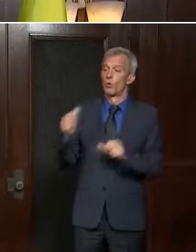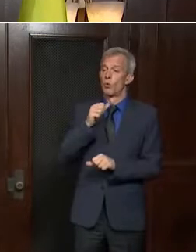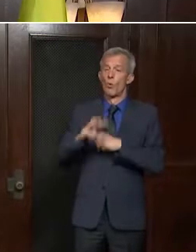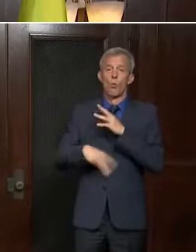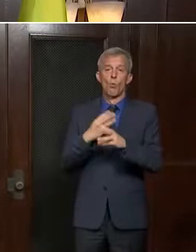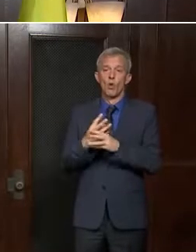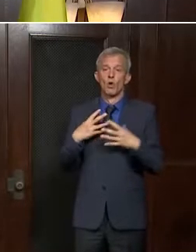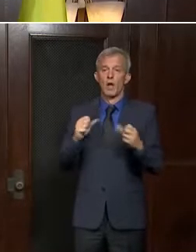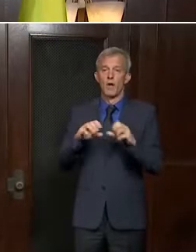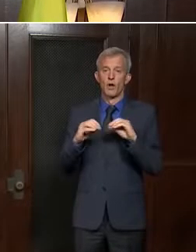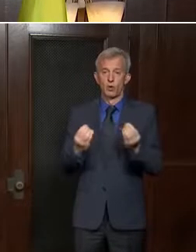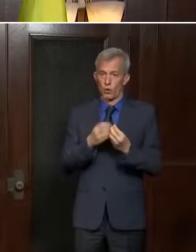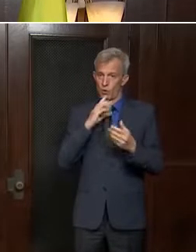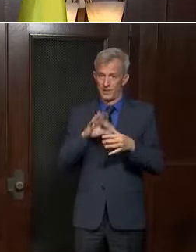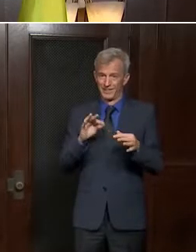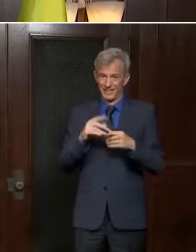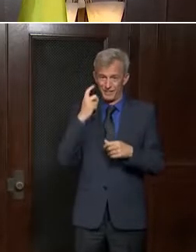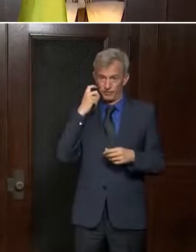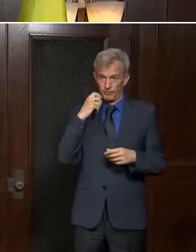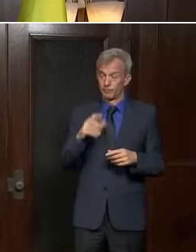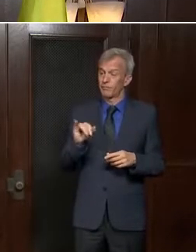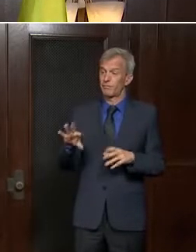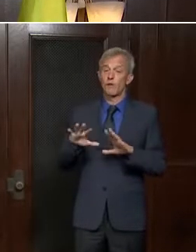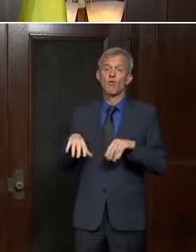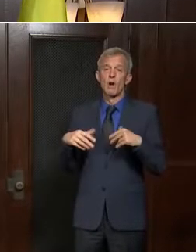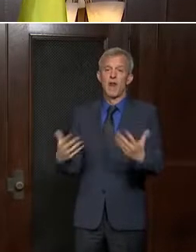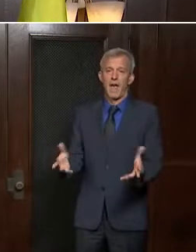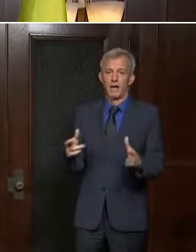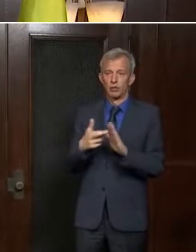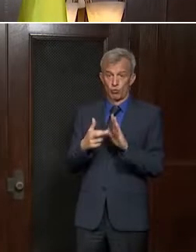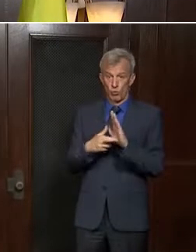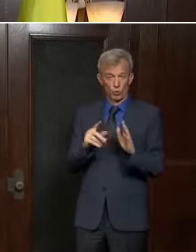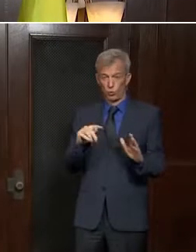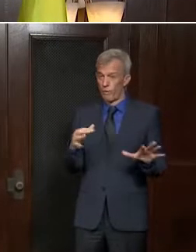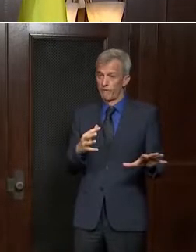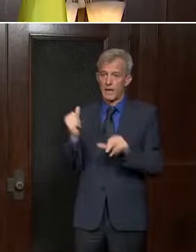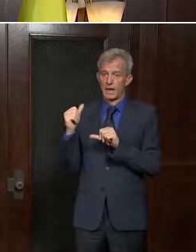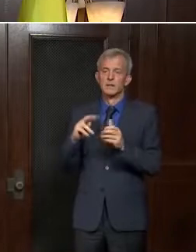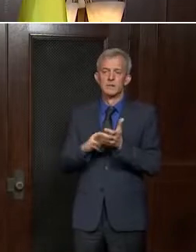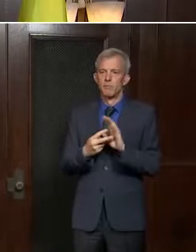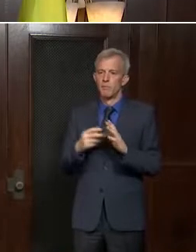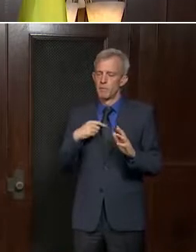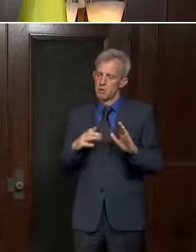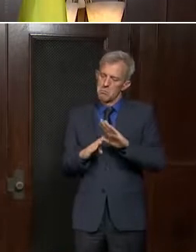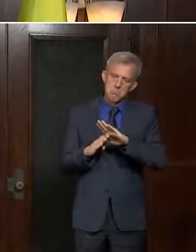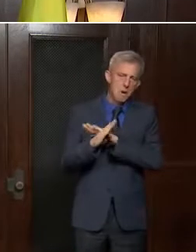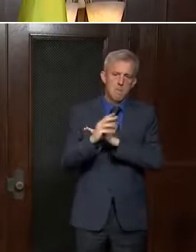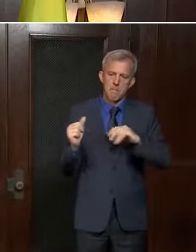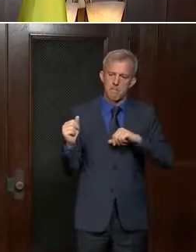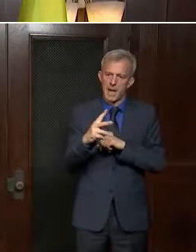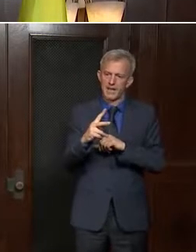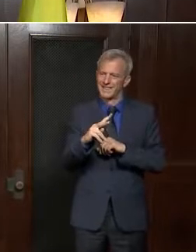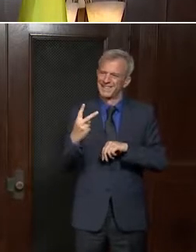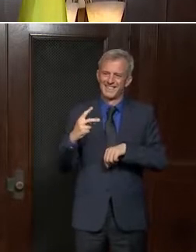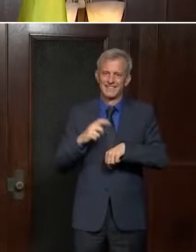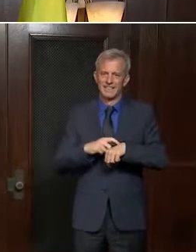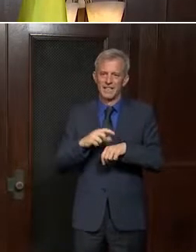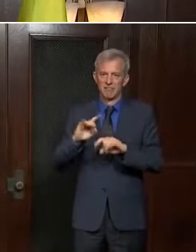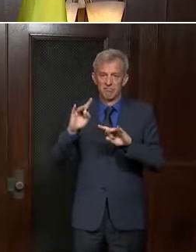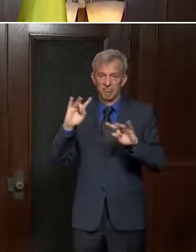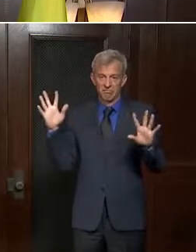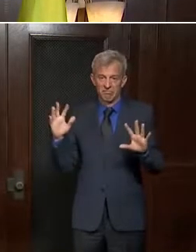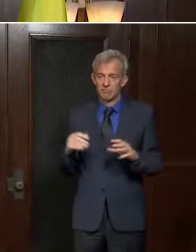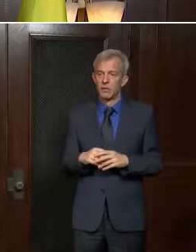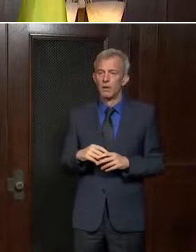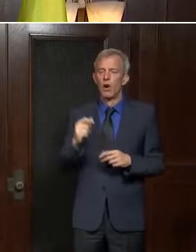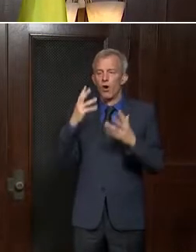recently, lifting restrictions too quickly could lead to a deadly resurgence. And unfortunately, we're already seeing that with